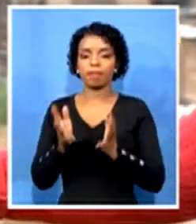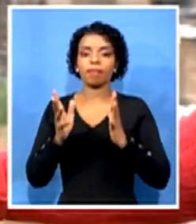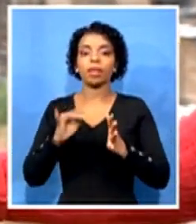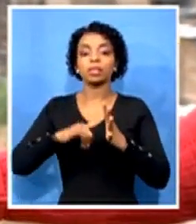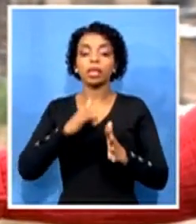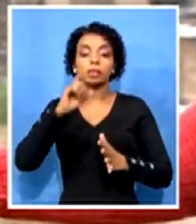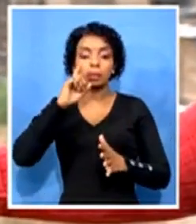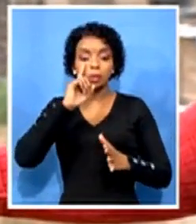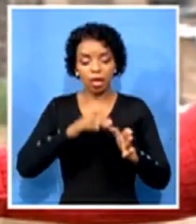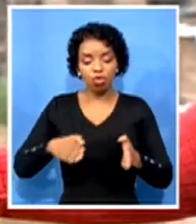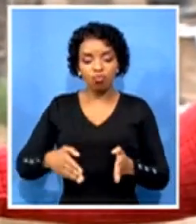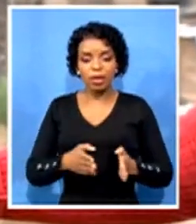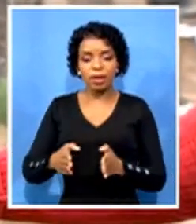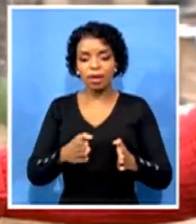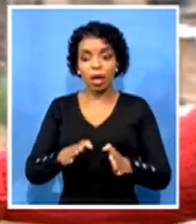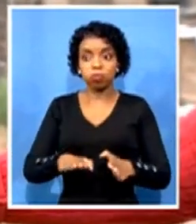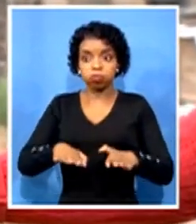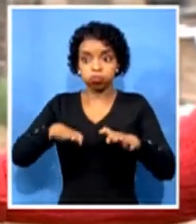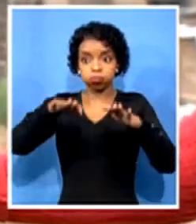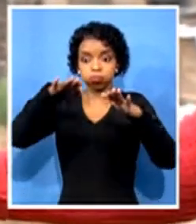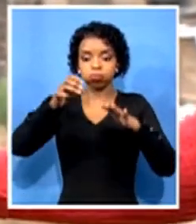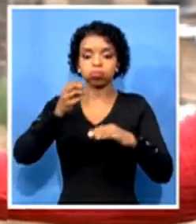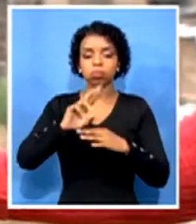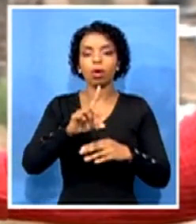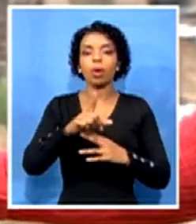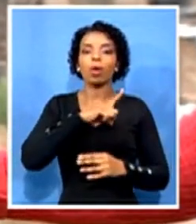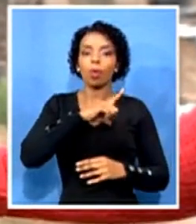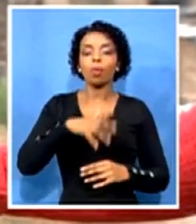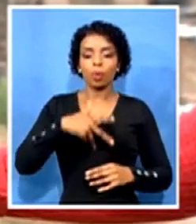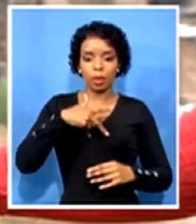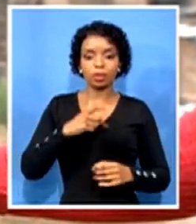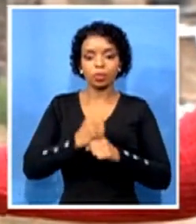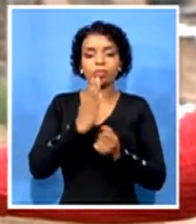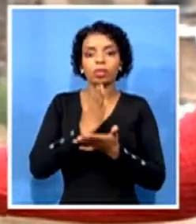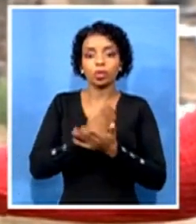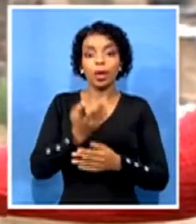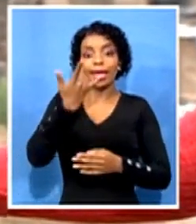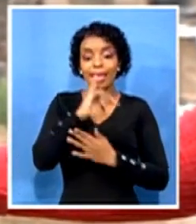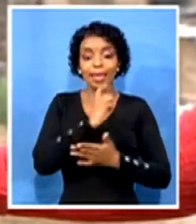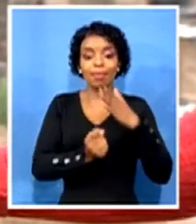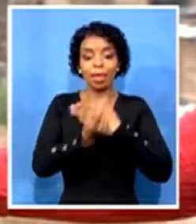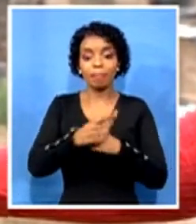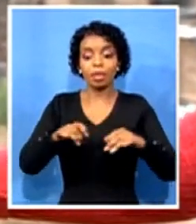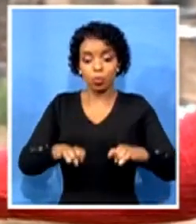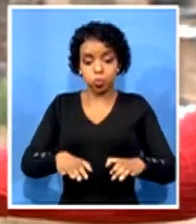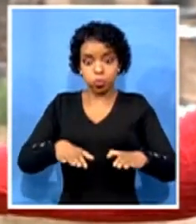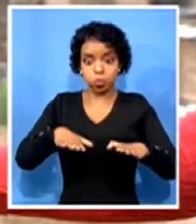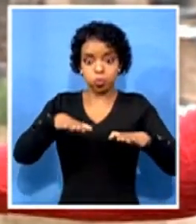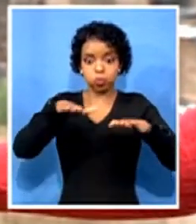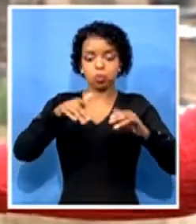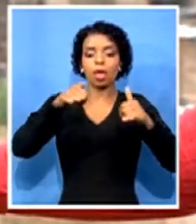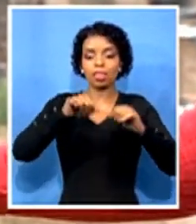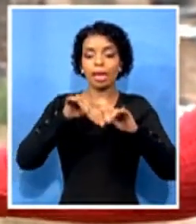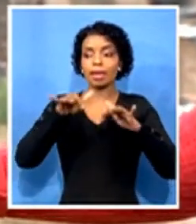it goes up, we would have a place where people can be taken for their safety. We have spoken to the people